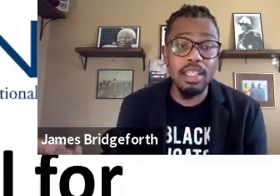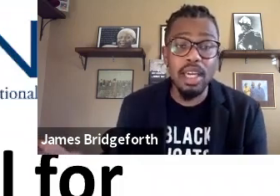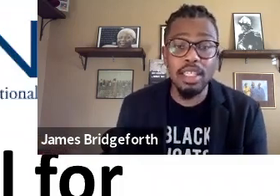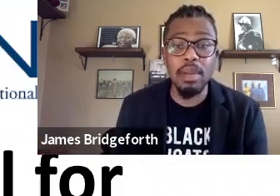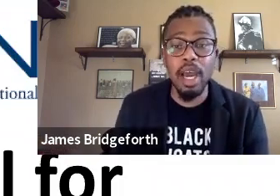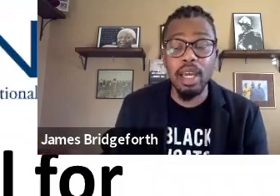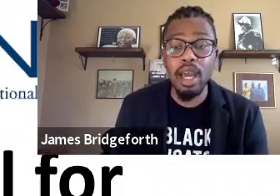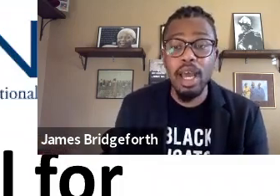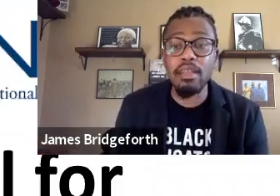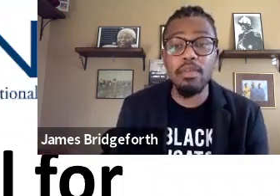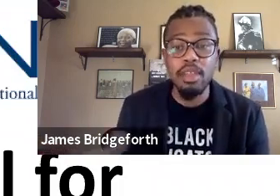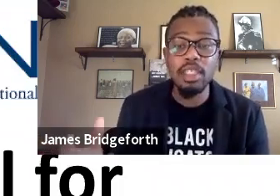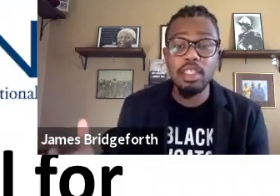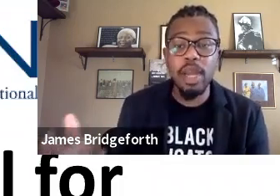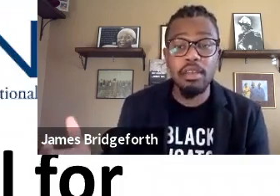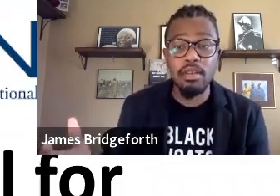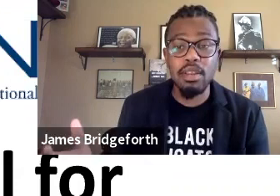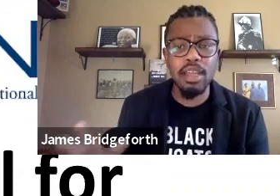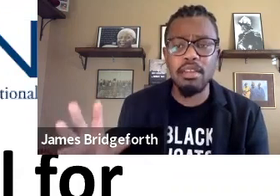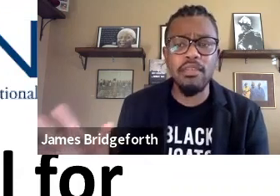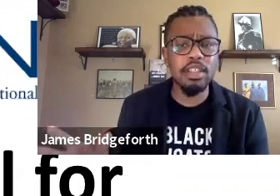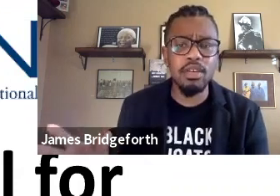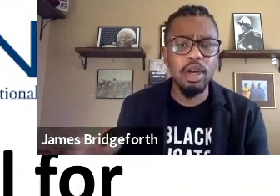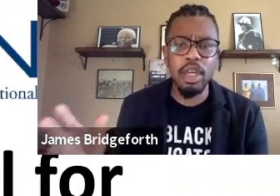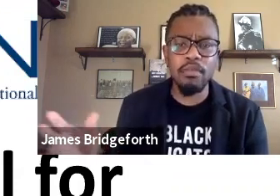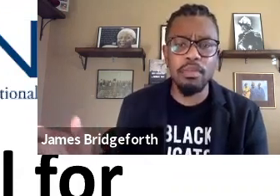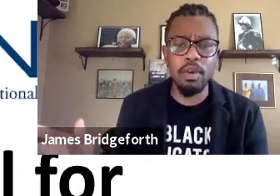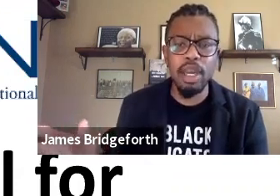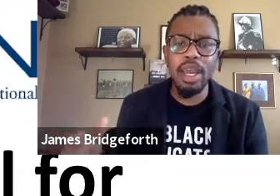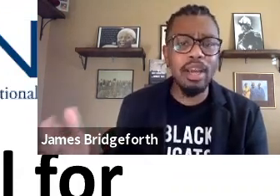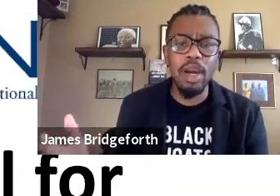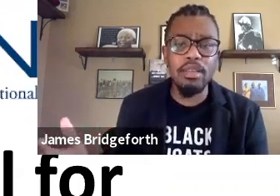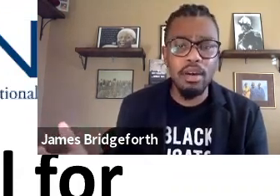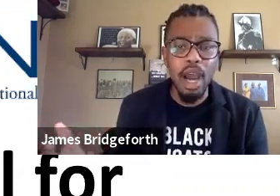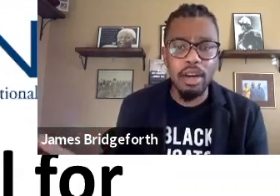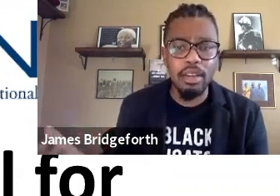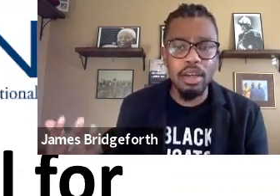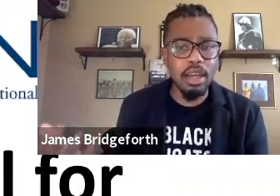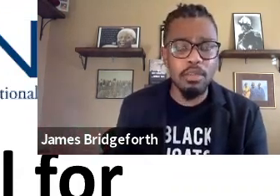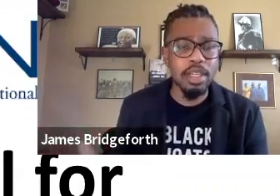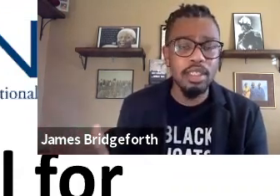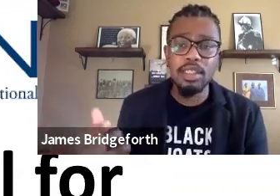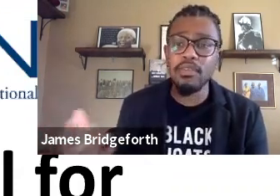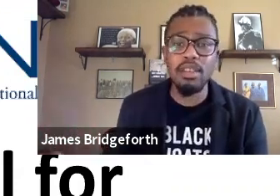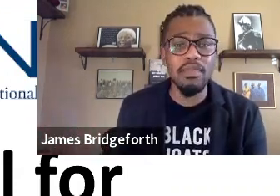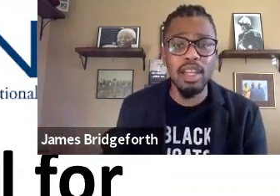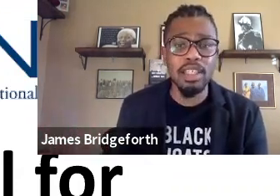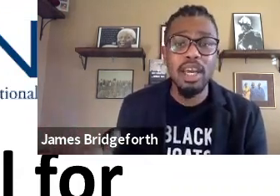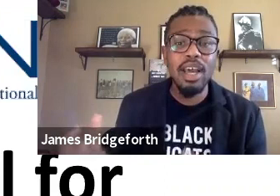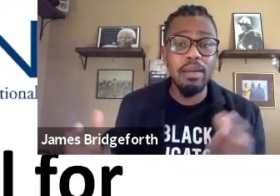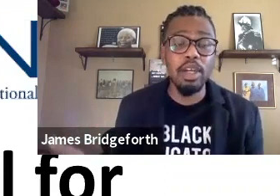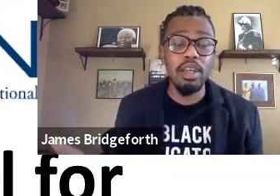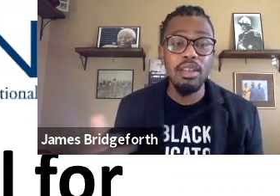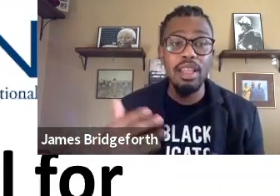it's actually anti-Black. And so it positions Black students as deficient or in need of support in ways that don't honor the experiences, funds of